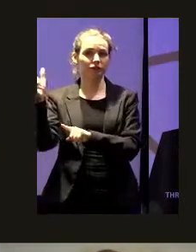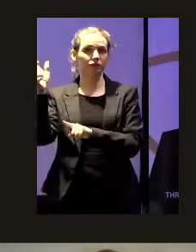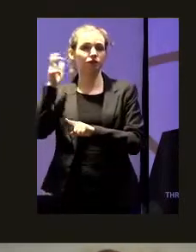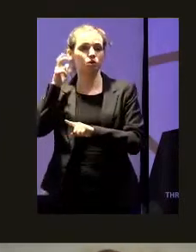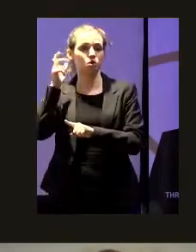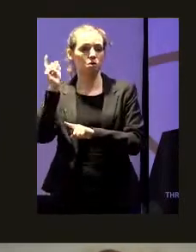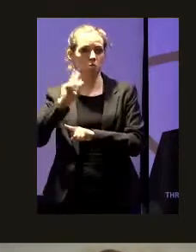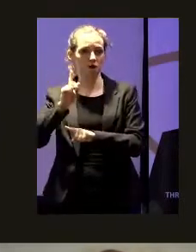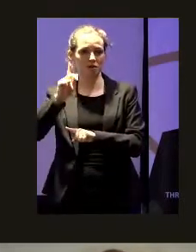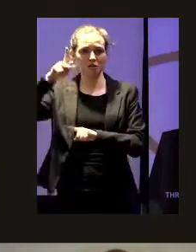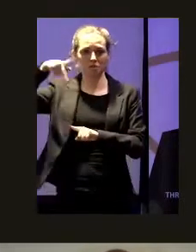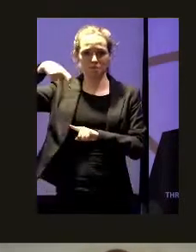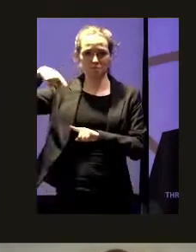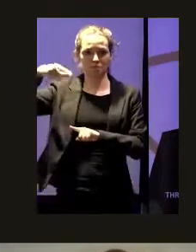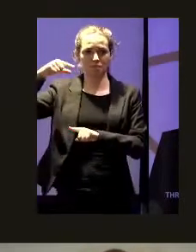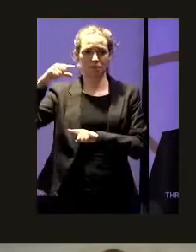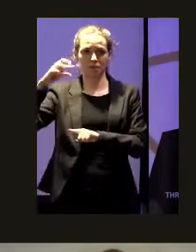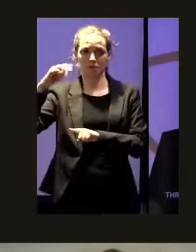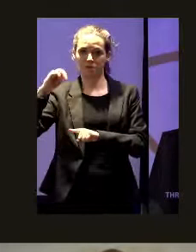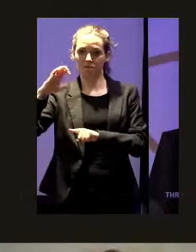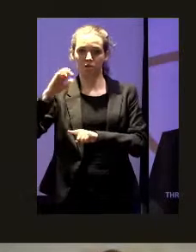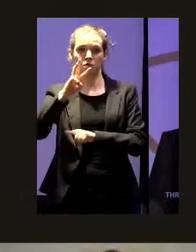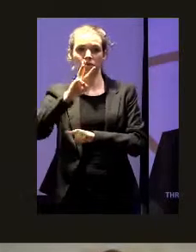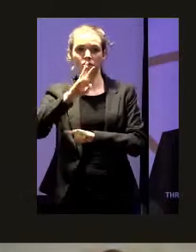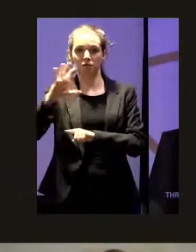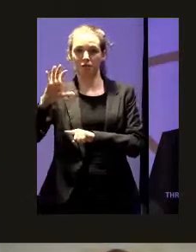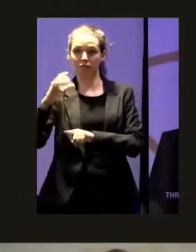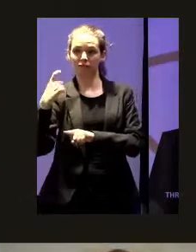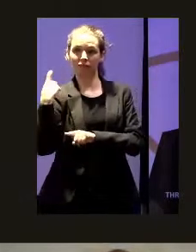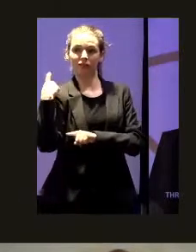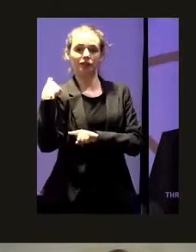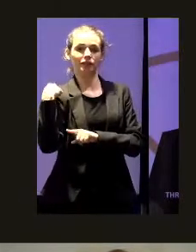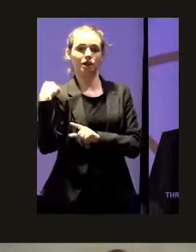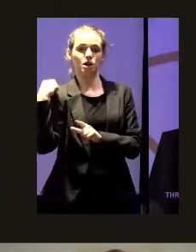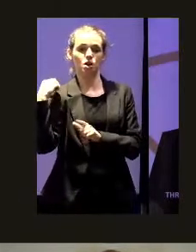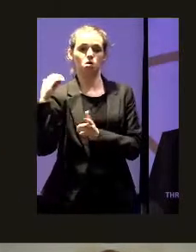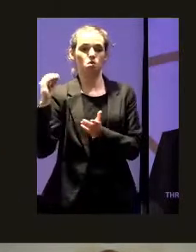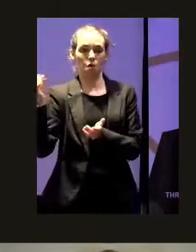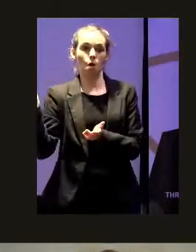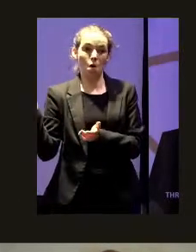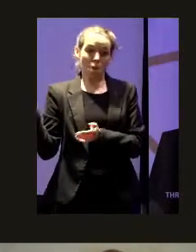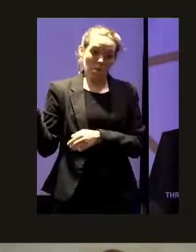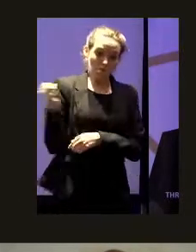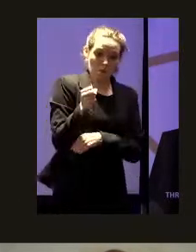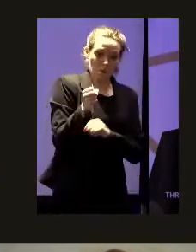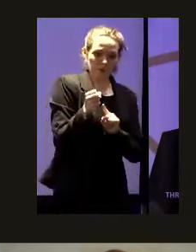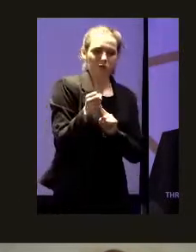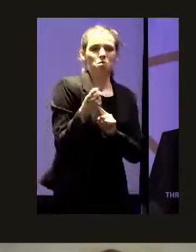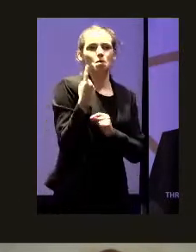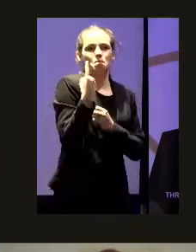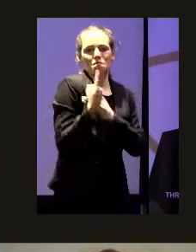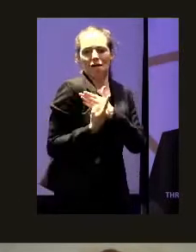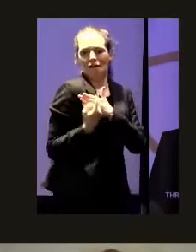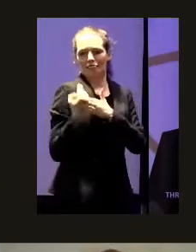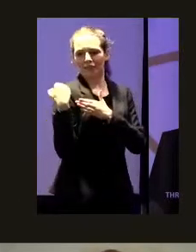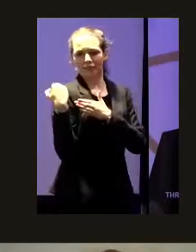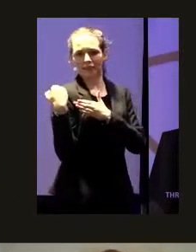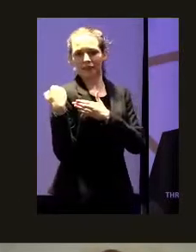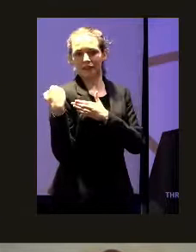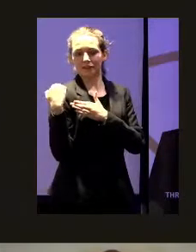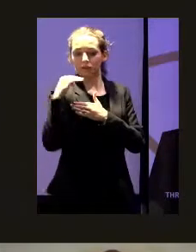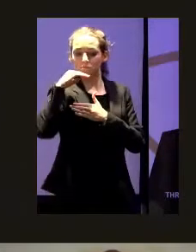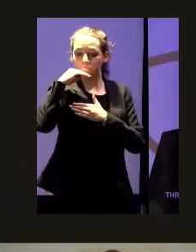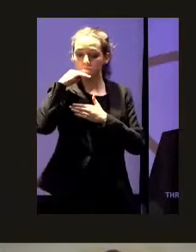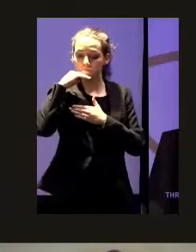PGNC in the Western Cape was just appointed during the last month and was inducted in this month,